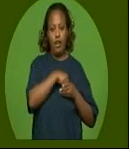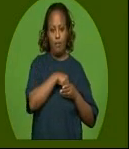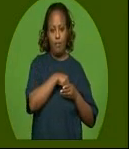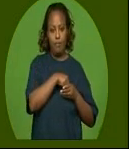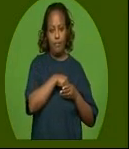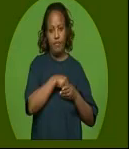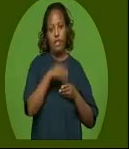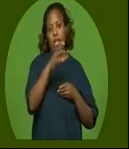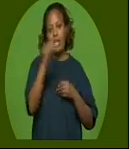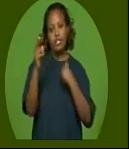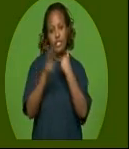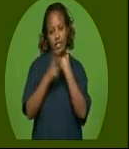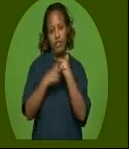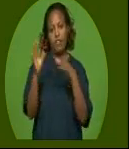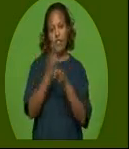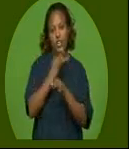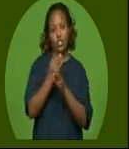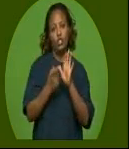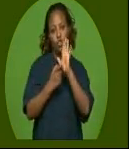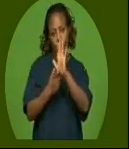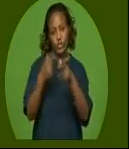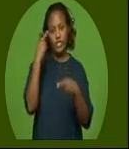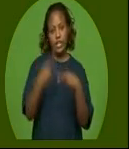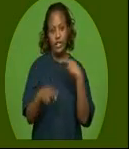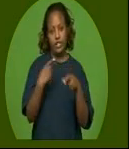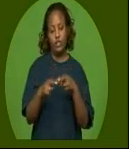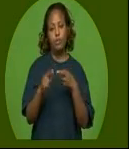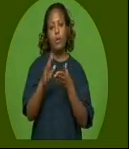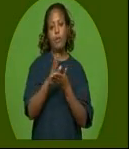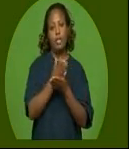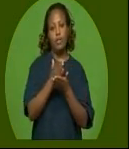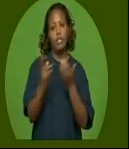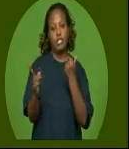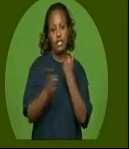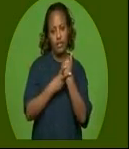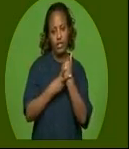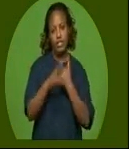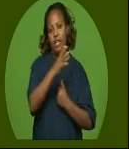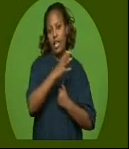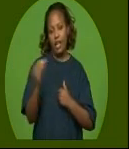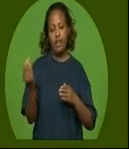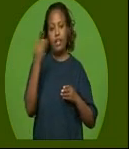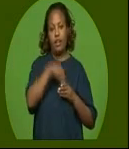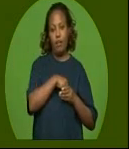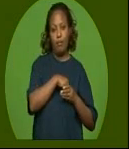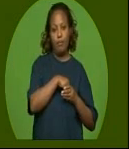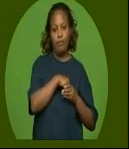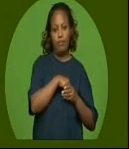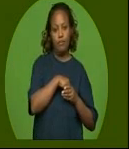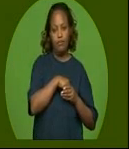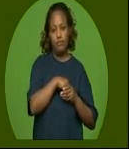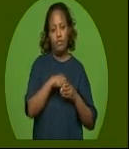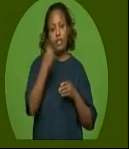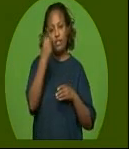income, and the saving function shows the relationship between savings and